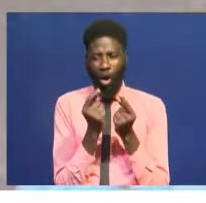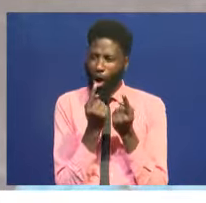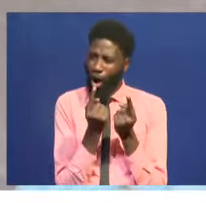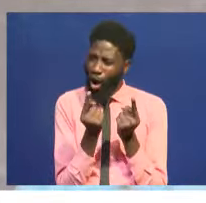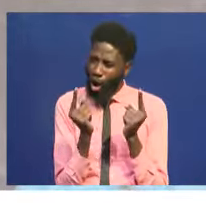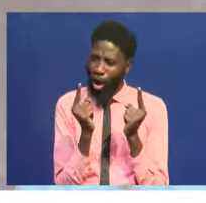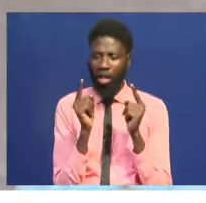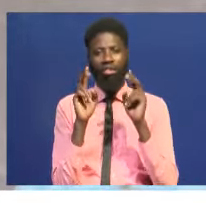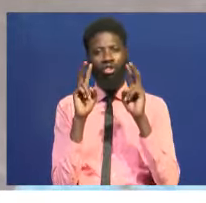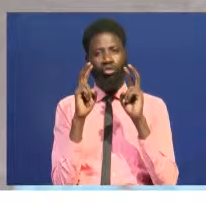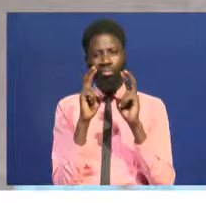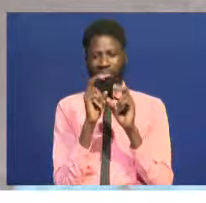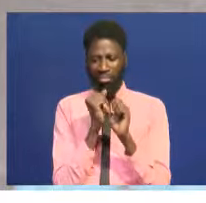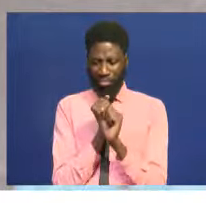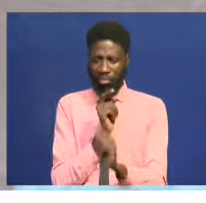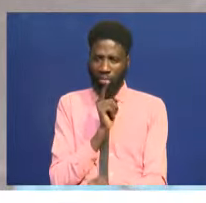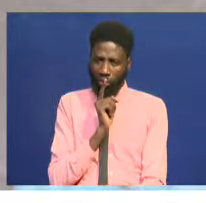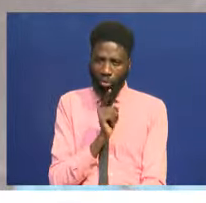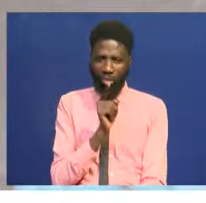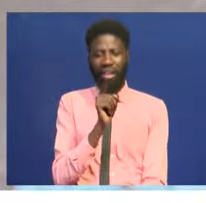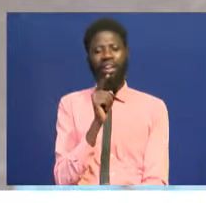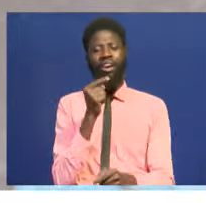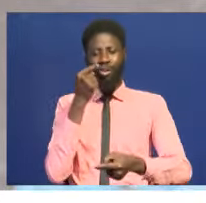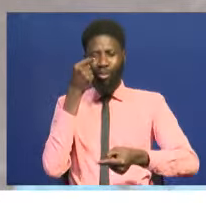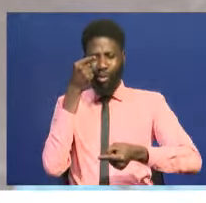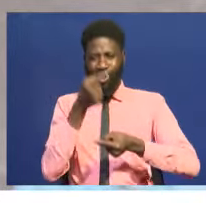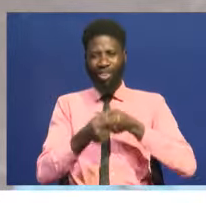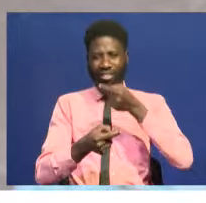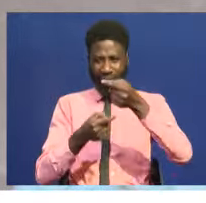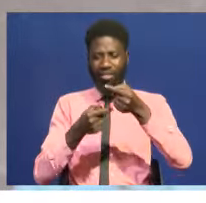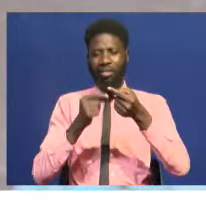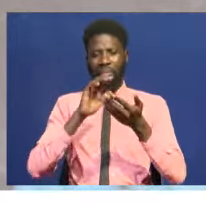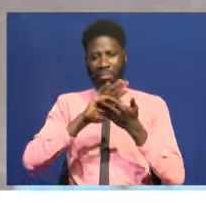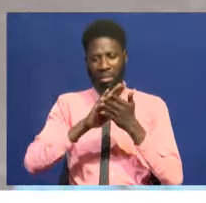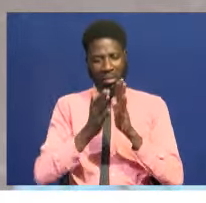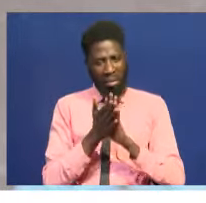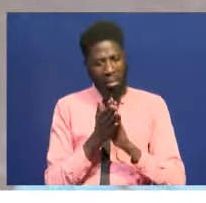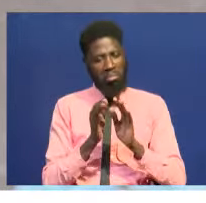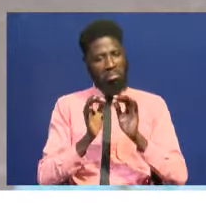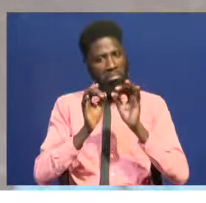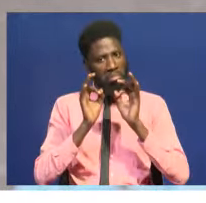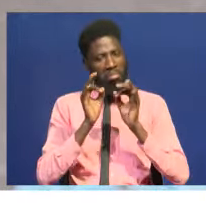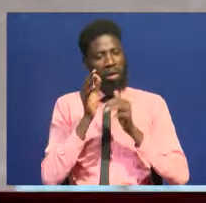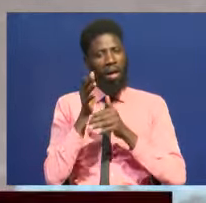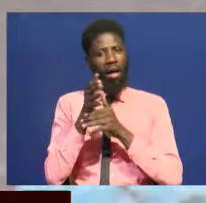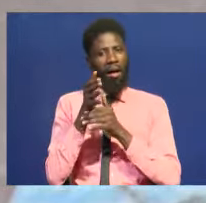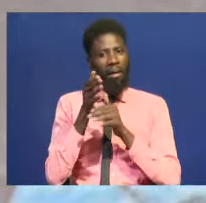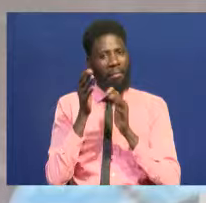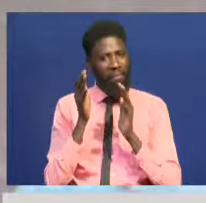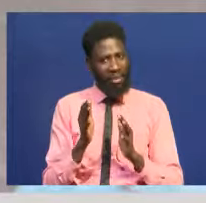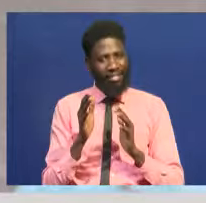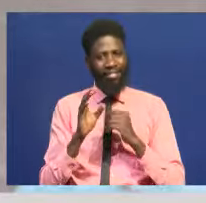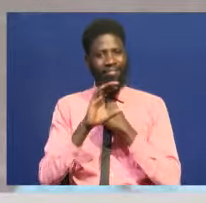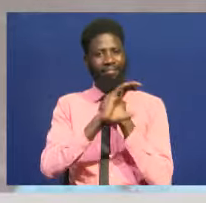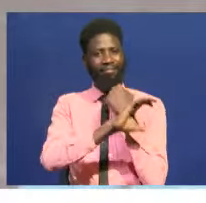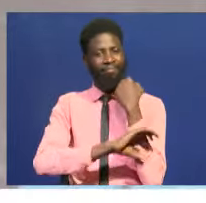sure that you continue to be the great ambassadors of our country.